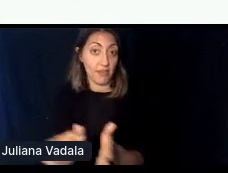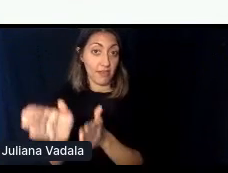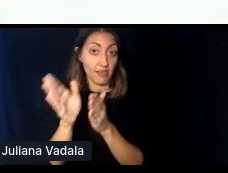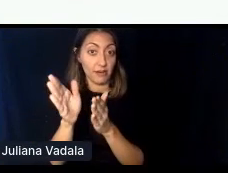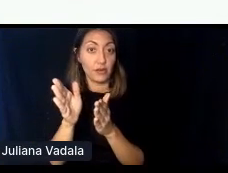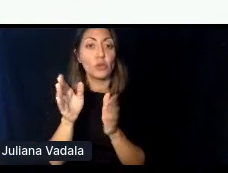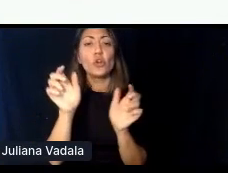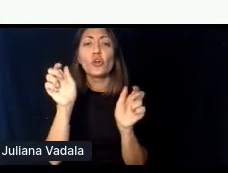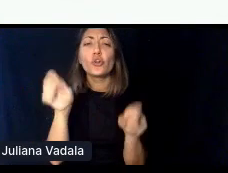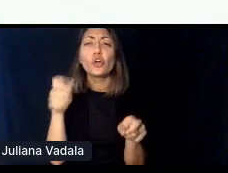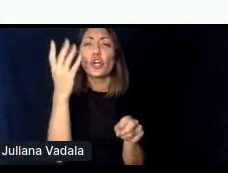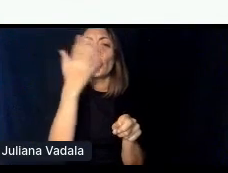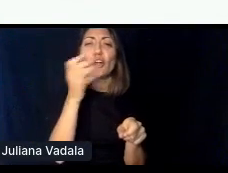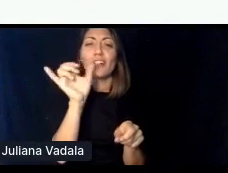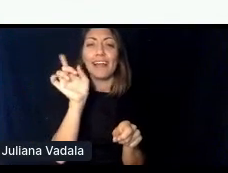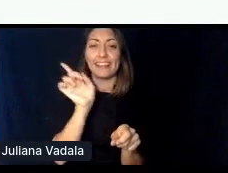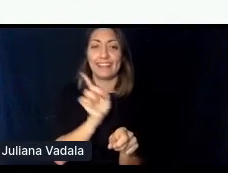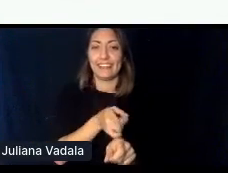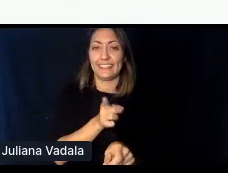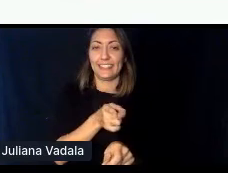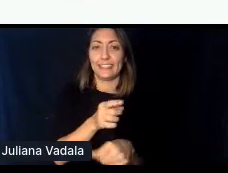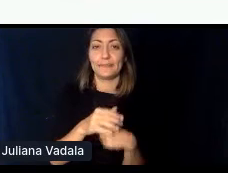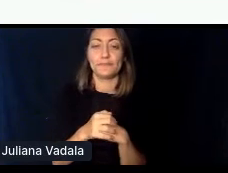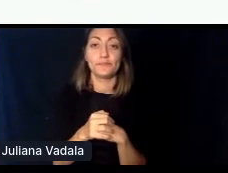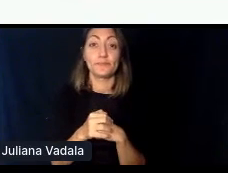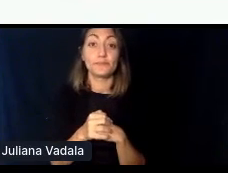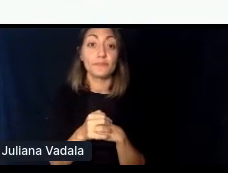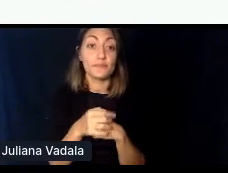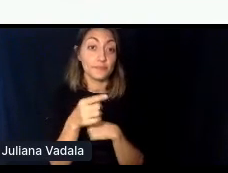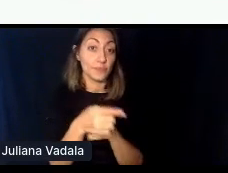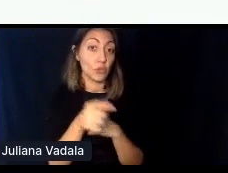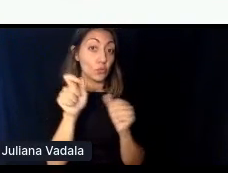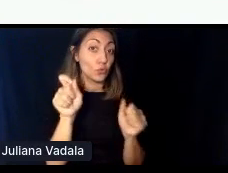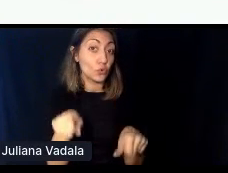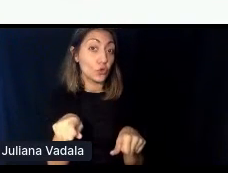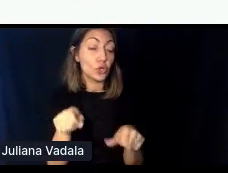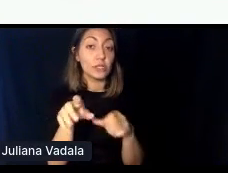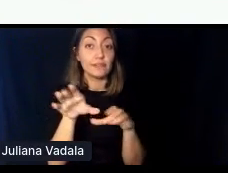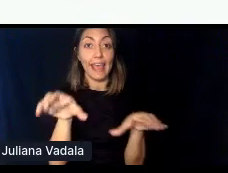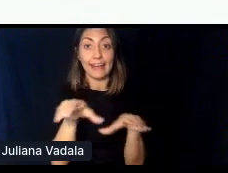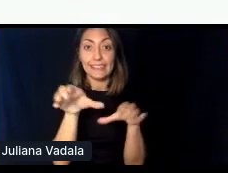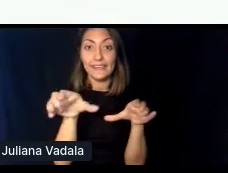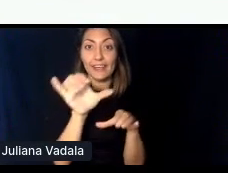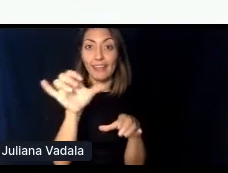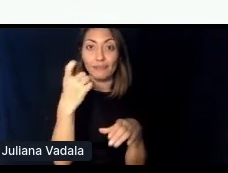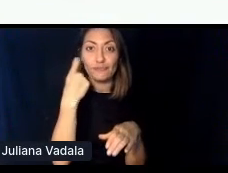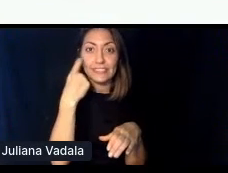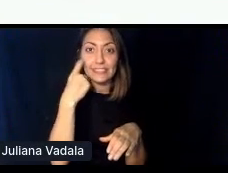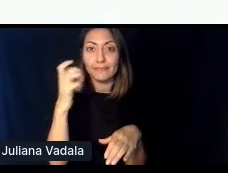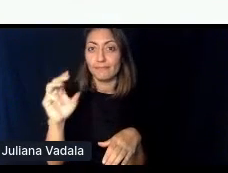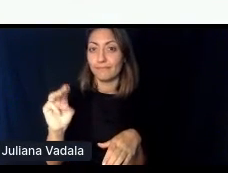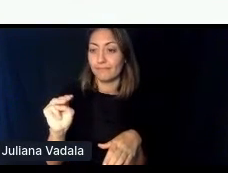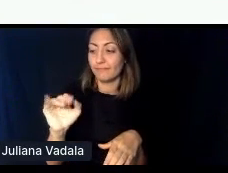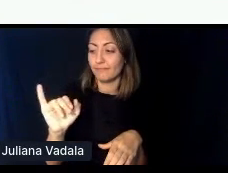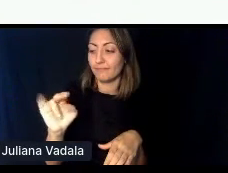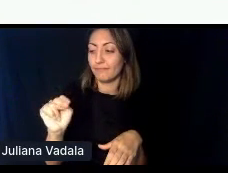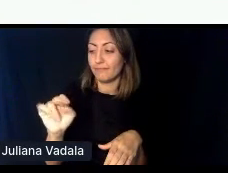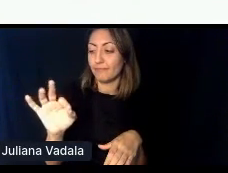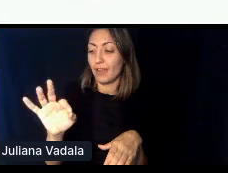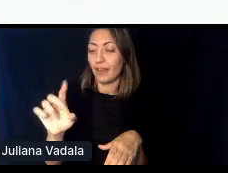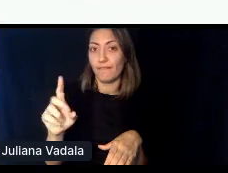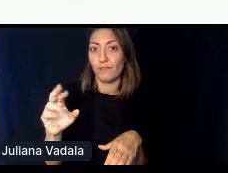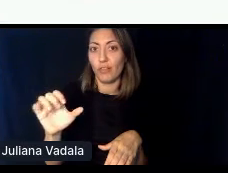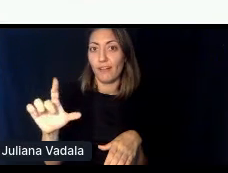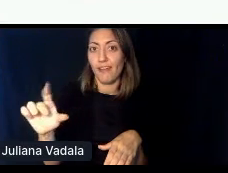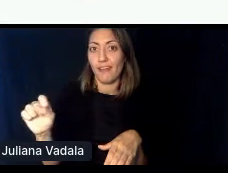one. You could take time to do some journaling. You could put together a happiness calendar or